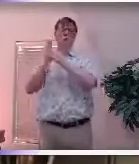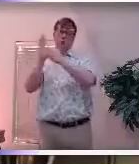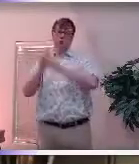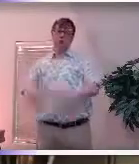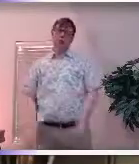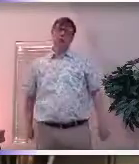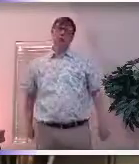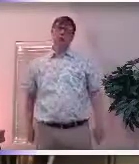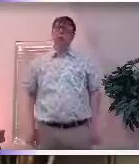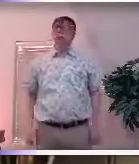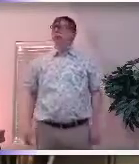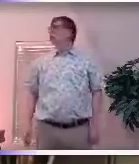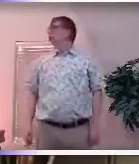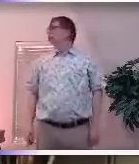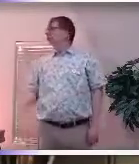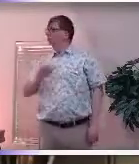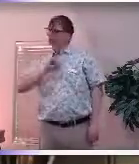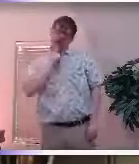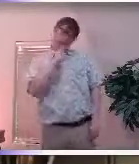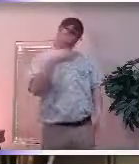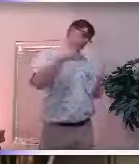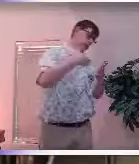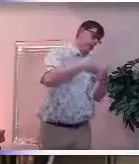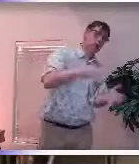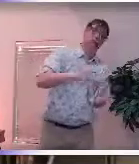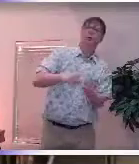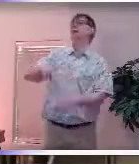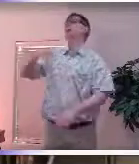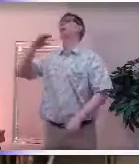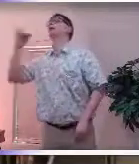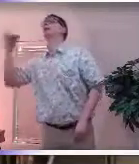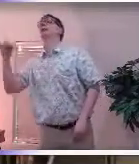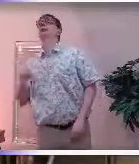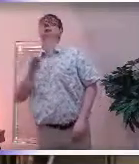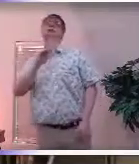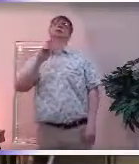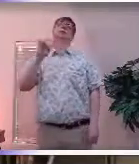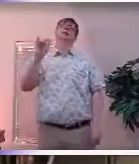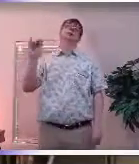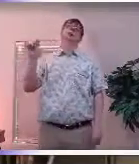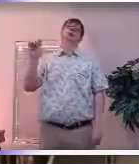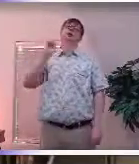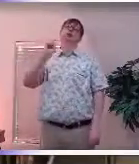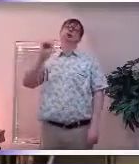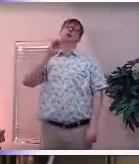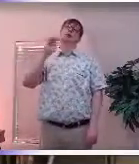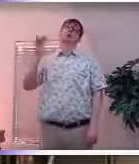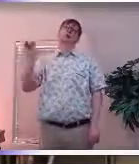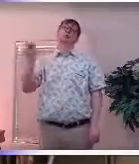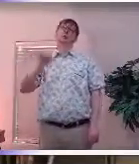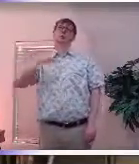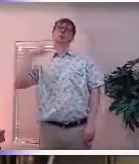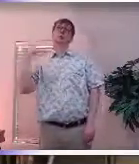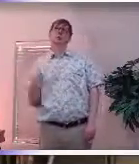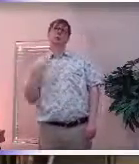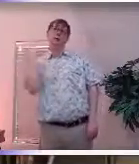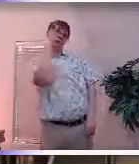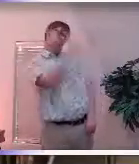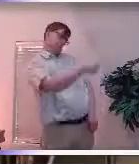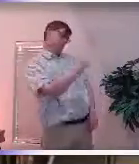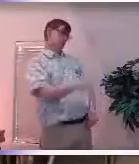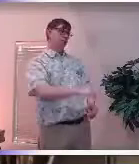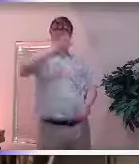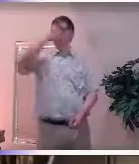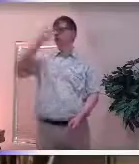do? Well, I would like to start with a few things from Deepak Chopra. He is just, I know most of you have heard of him